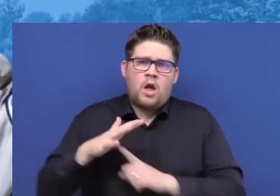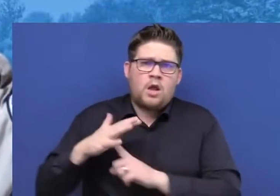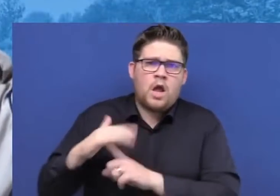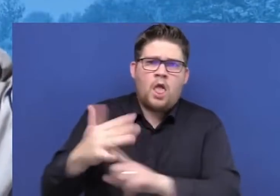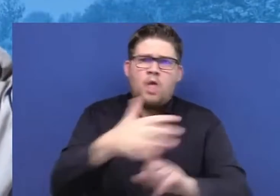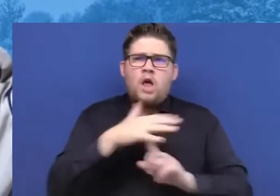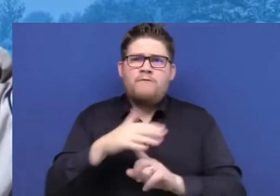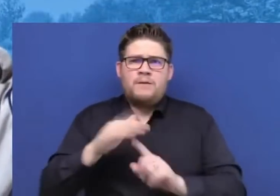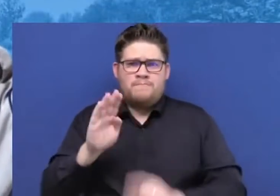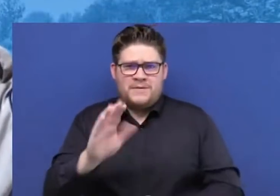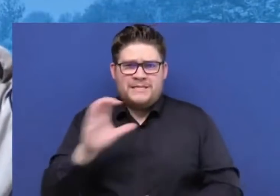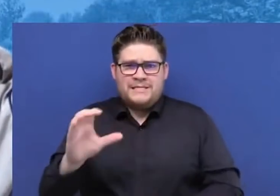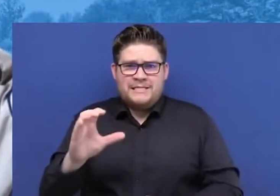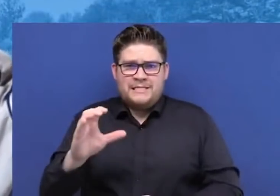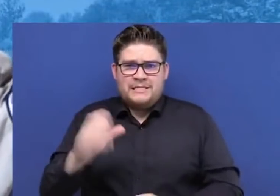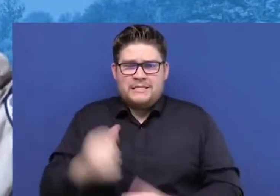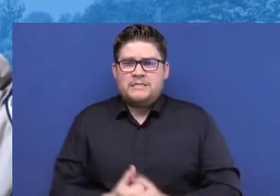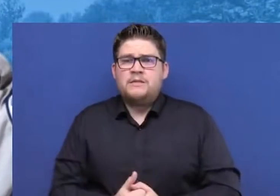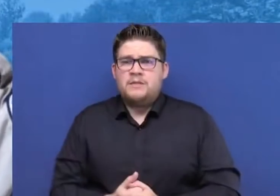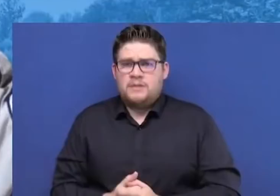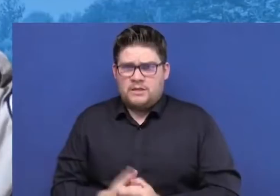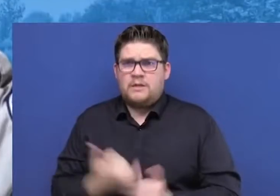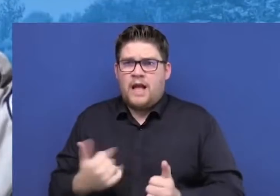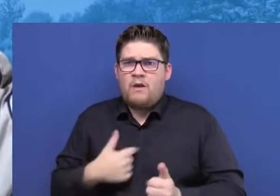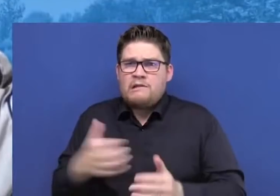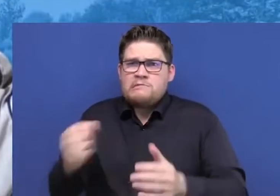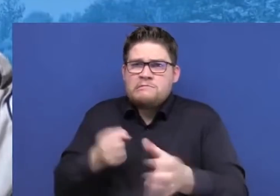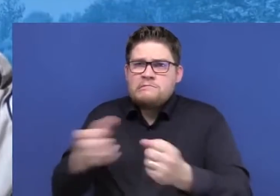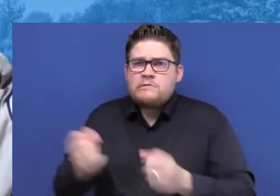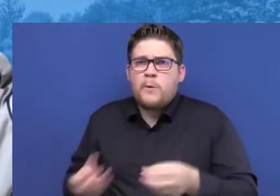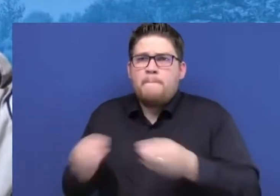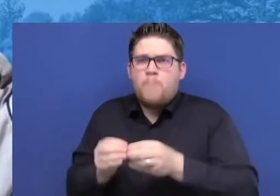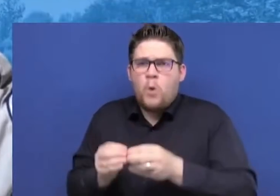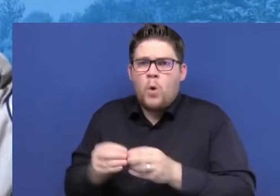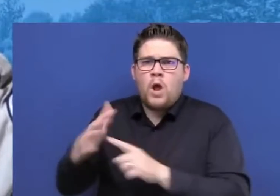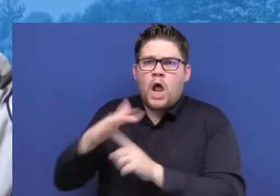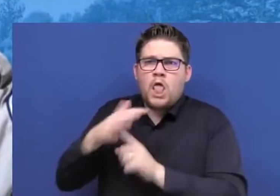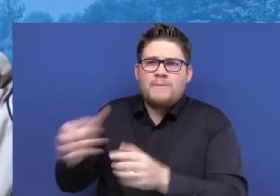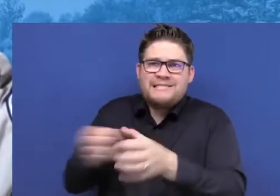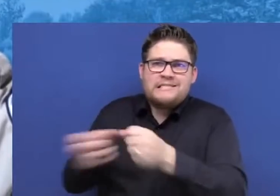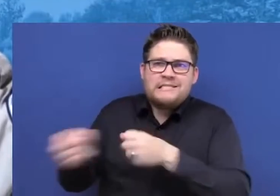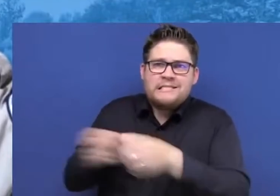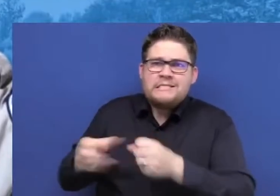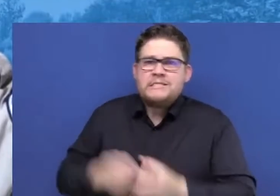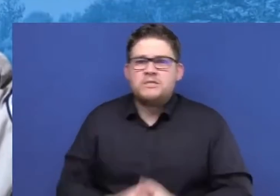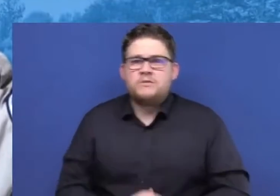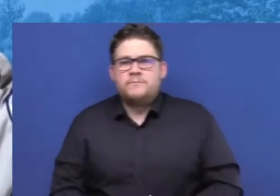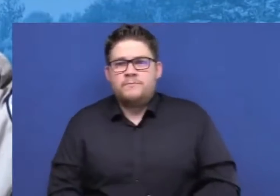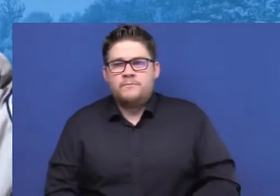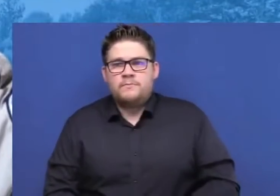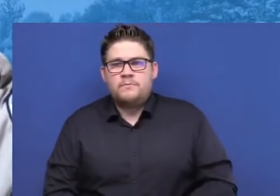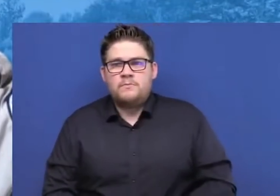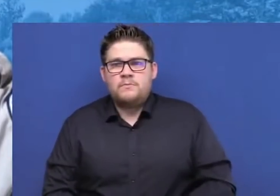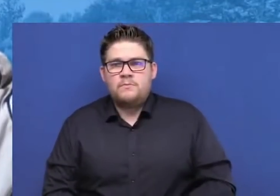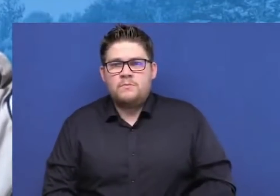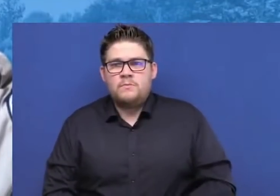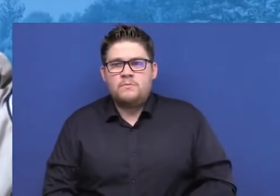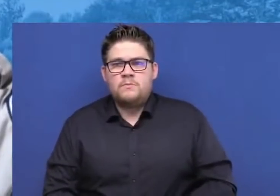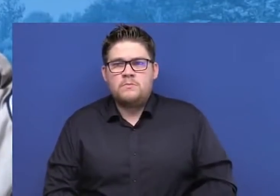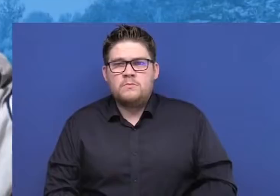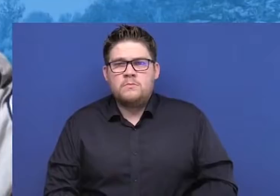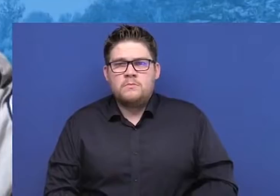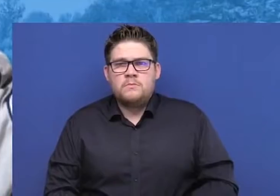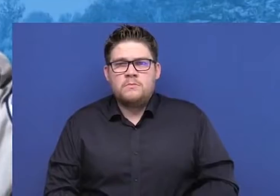other provinces that are quite busy right now. So we're always juggling and keeping our eye out for finding